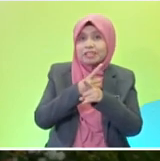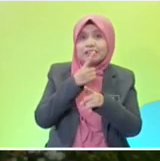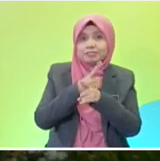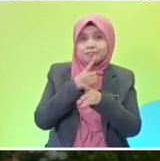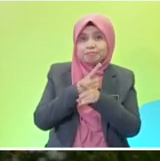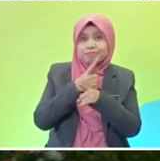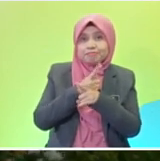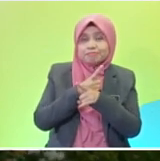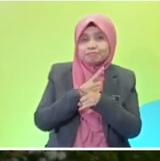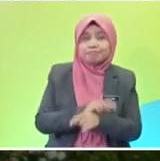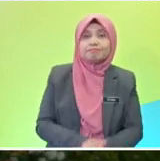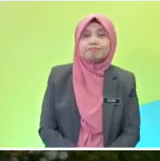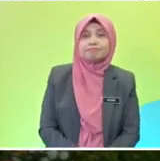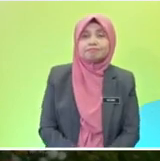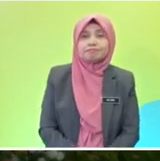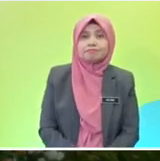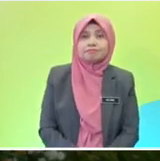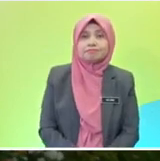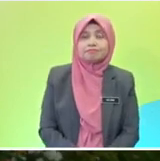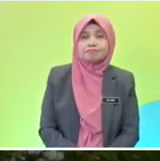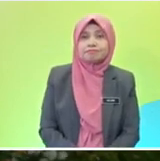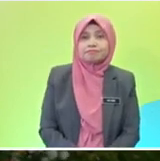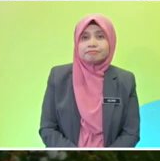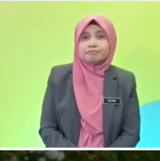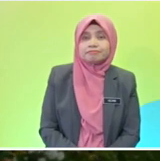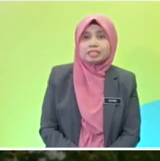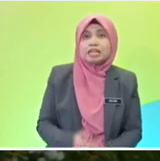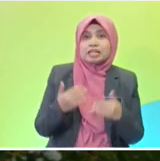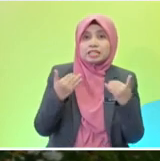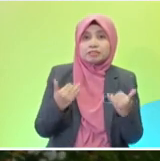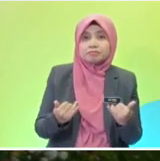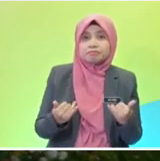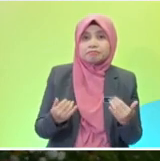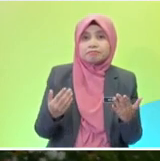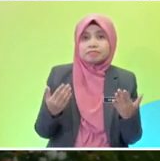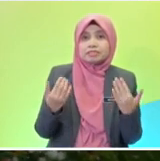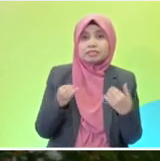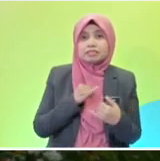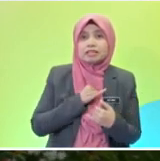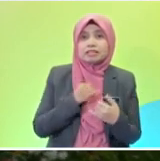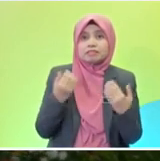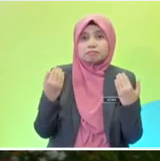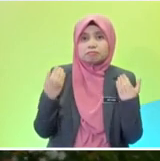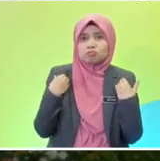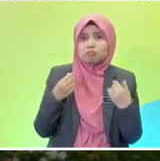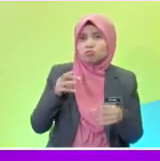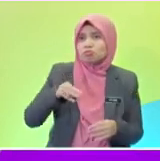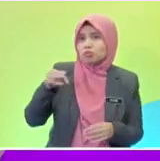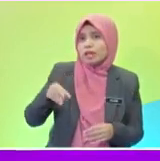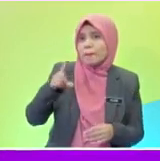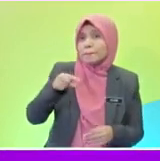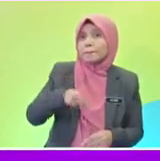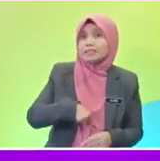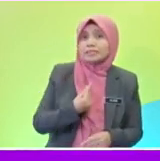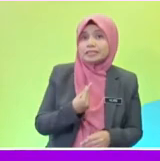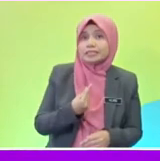right. Okay, all right. Now, I'm pretty sure that our pupils at home have got a rough